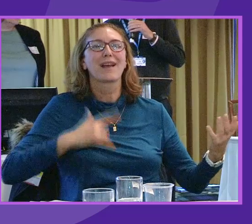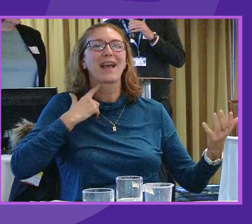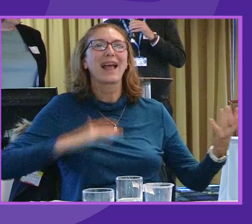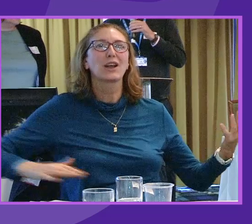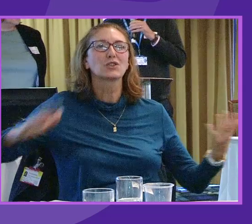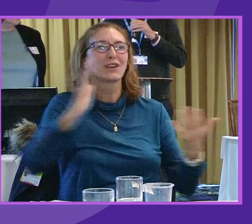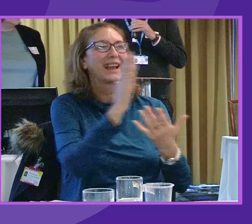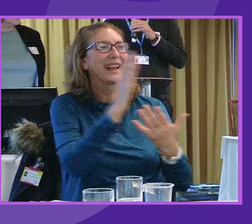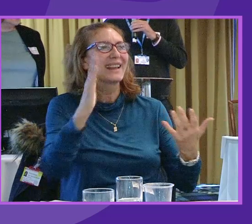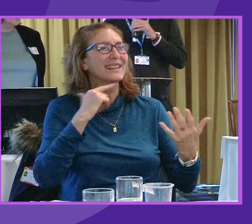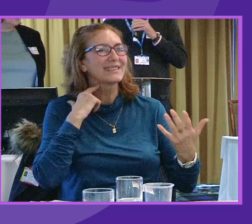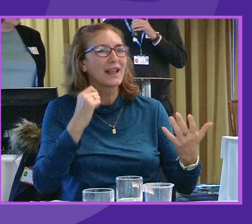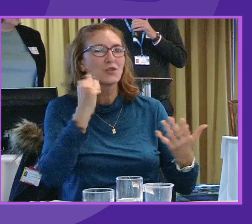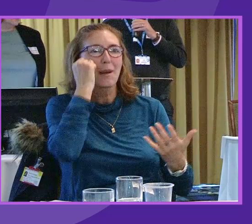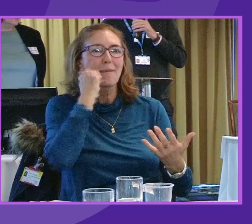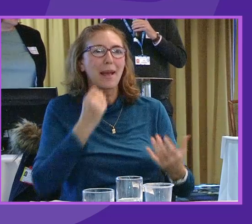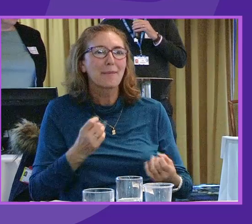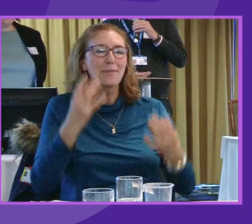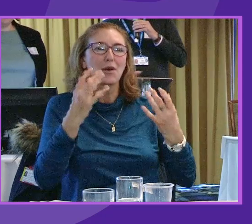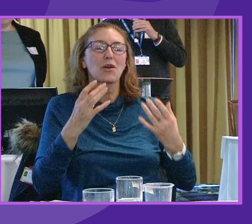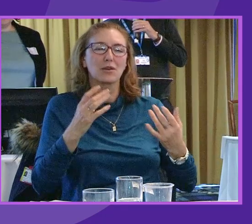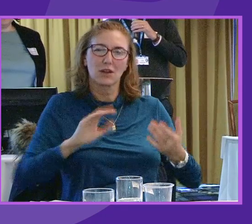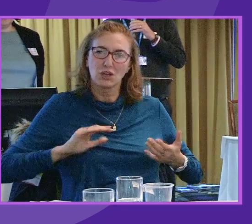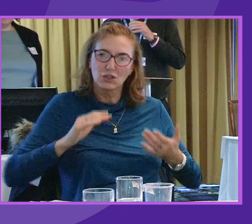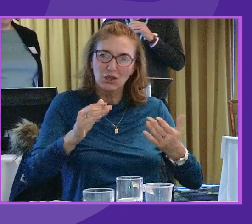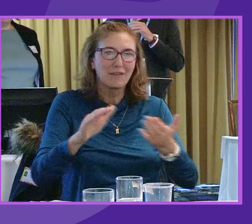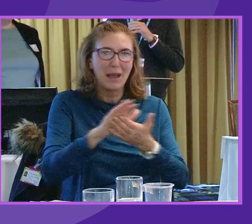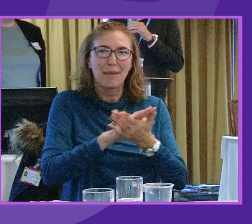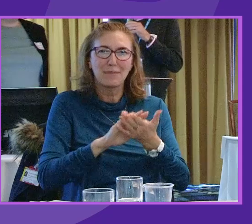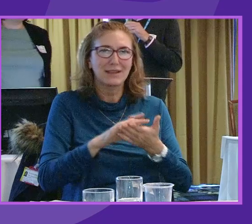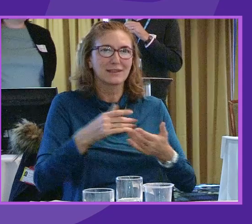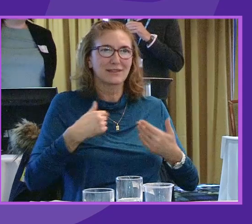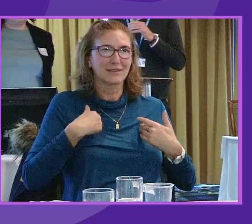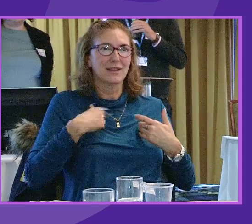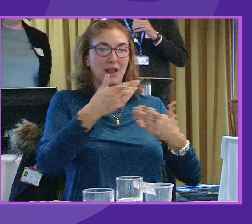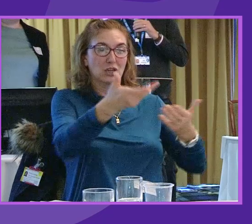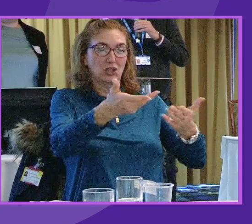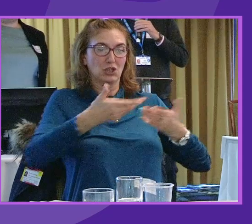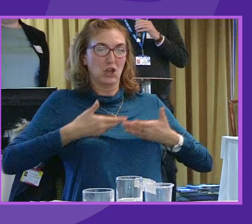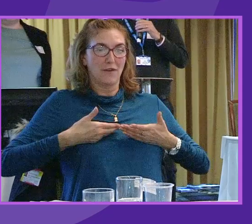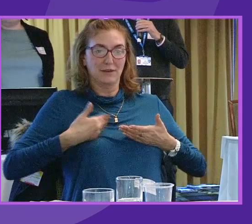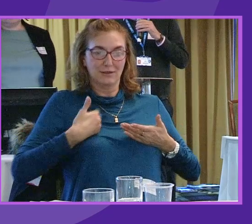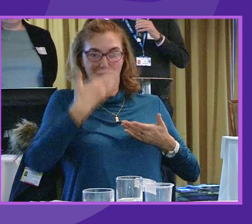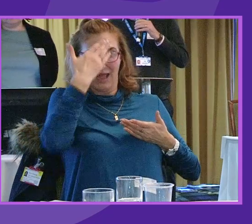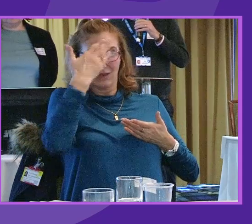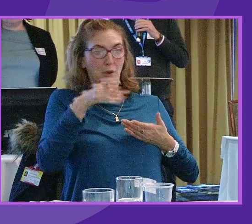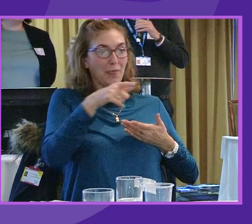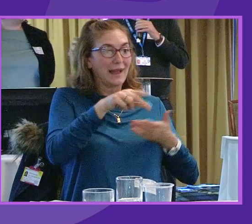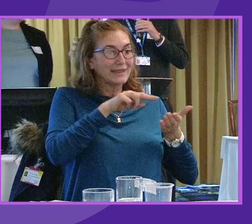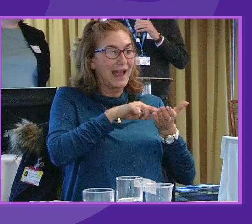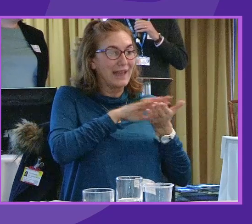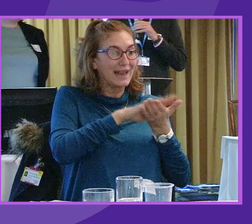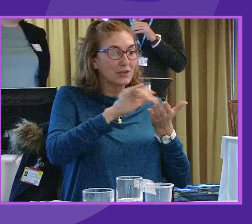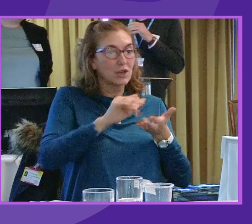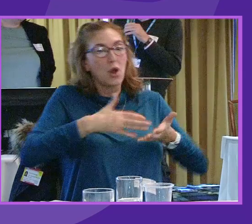to people of Lancashire, of East Lancashire and Blackburn as one, so that it'll feel like they won't know whether it's third sector, whether it's